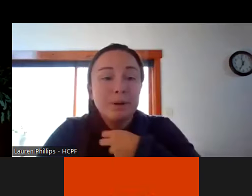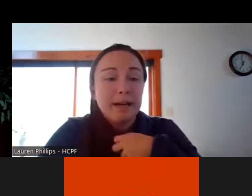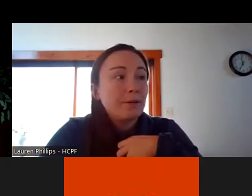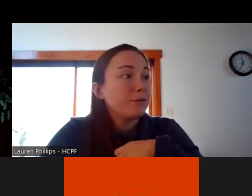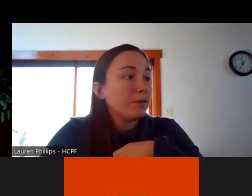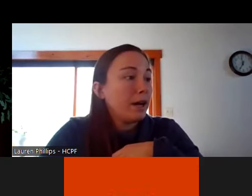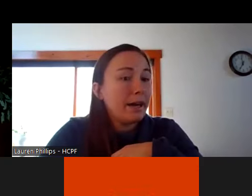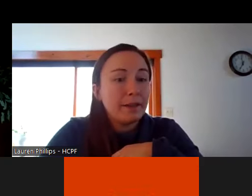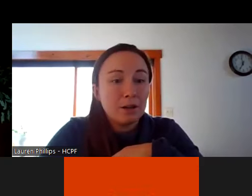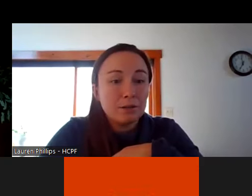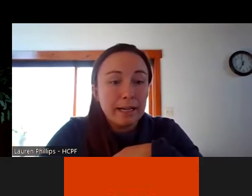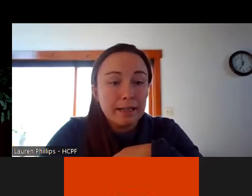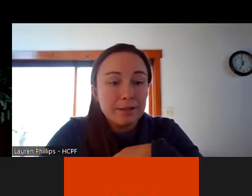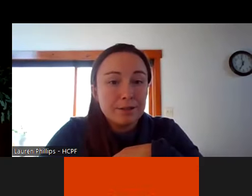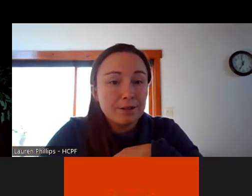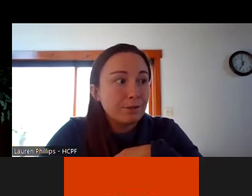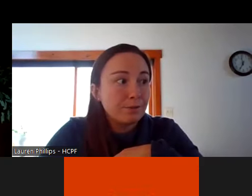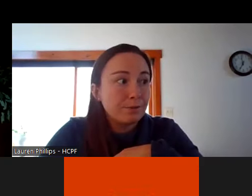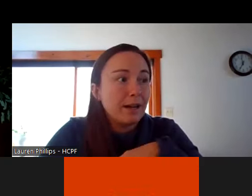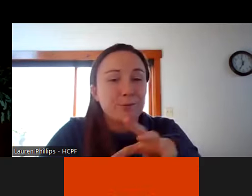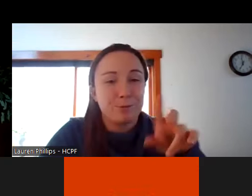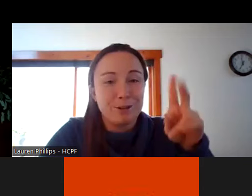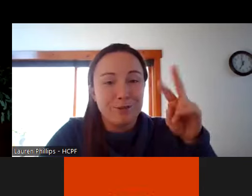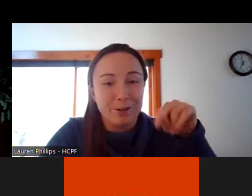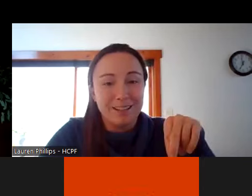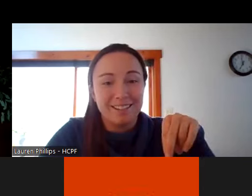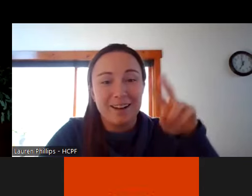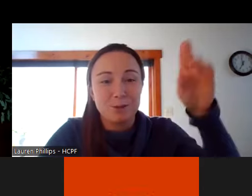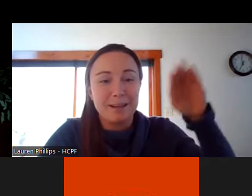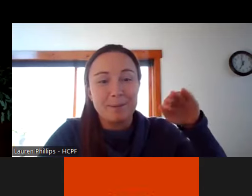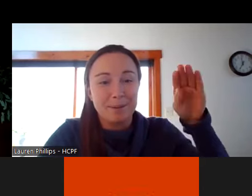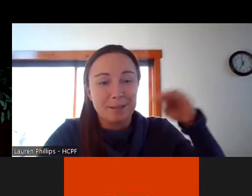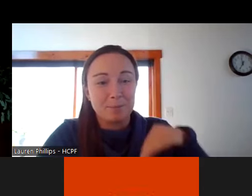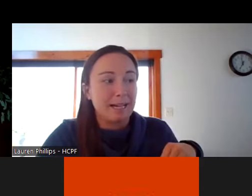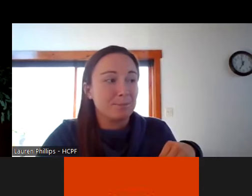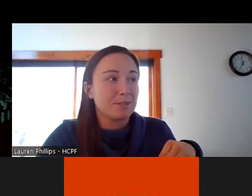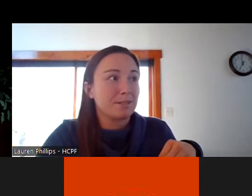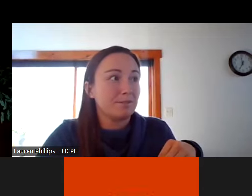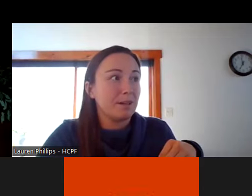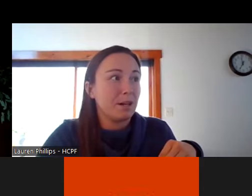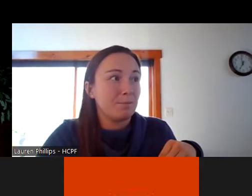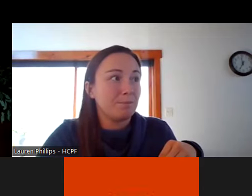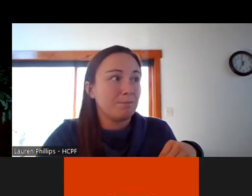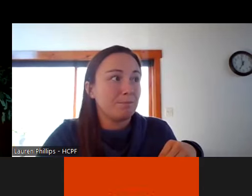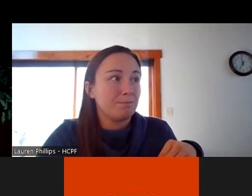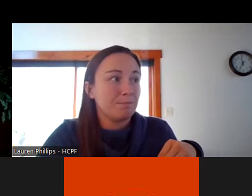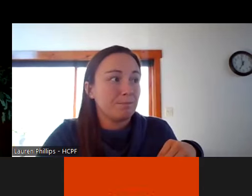I do Yeah. have, I think our latest, I refound after we emailed a couple times.